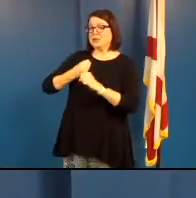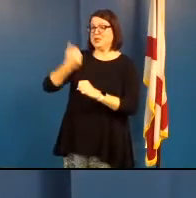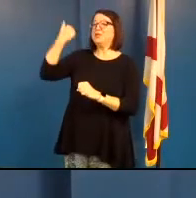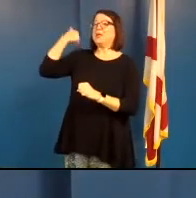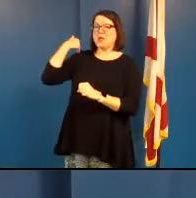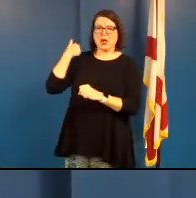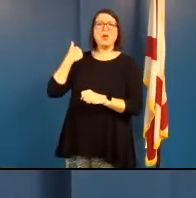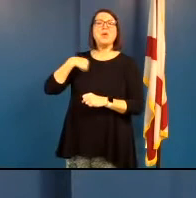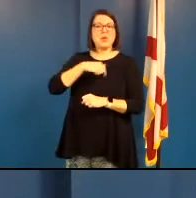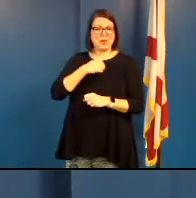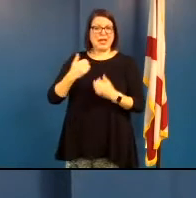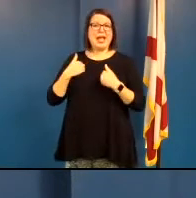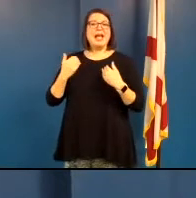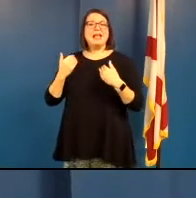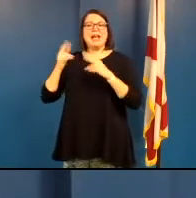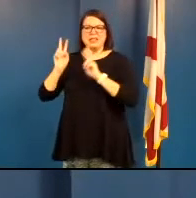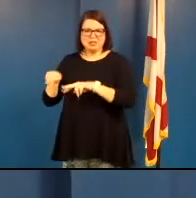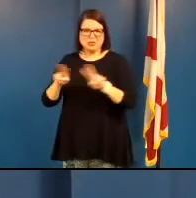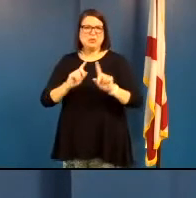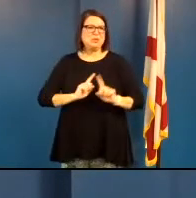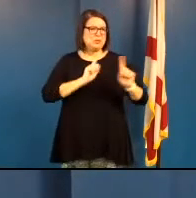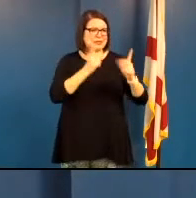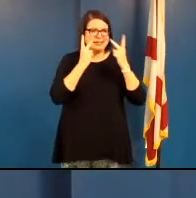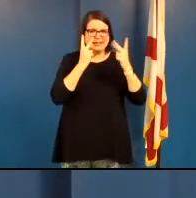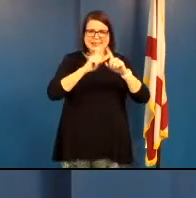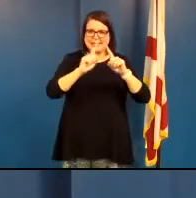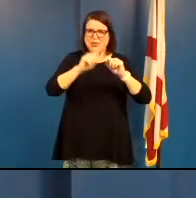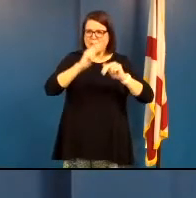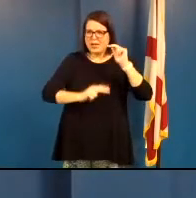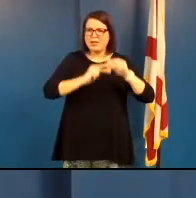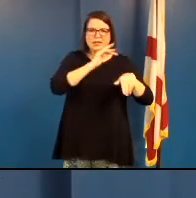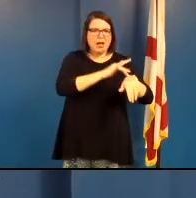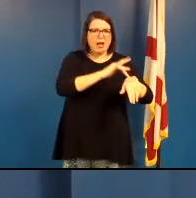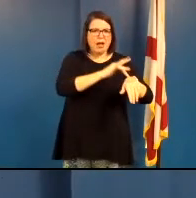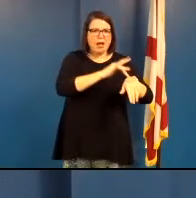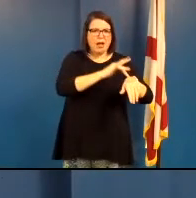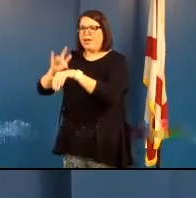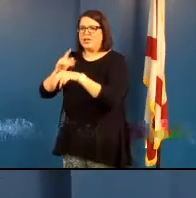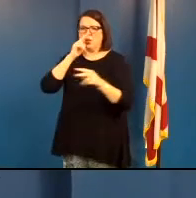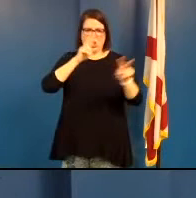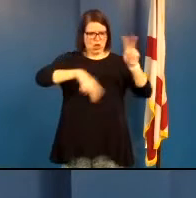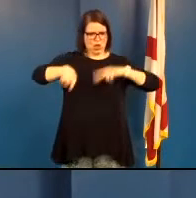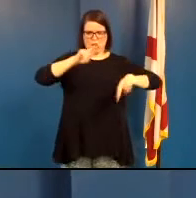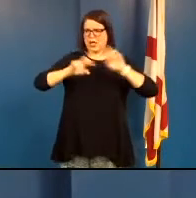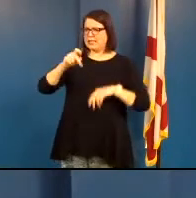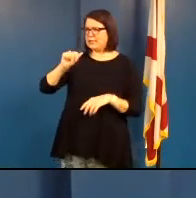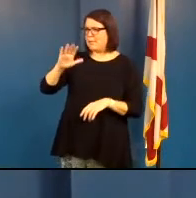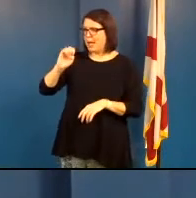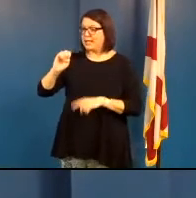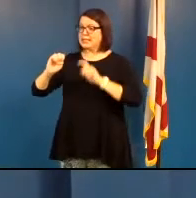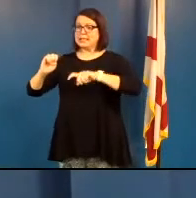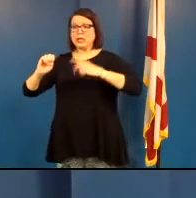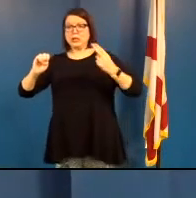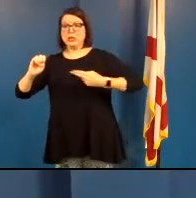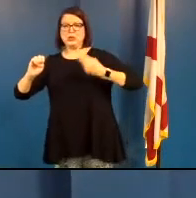and we came to Allstate and we went to Midtown. Mm-hmm. And we looked at those facilities, the gymnasium